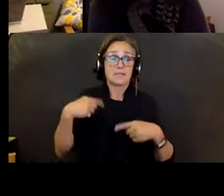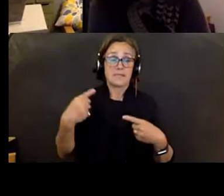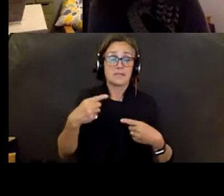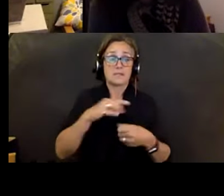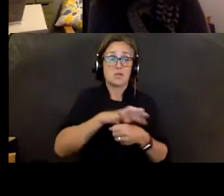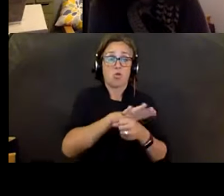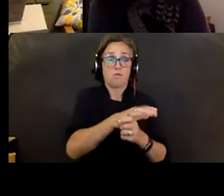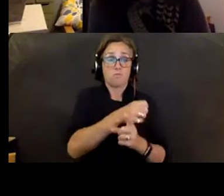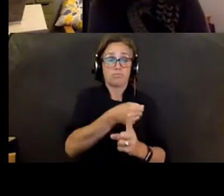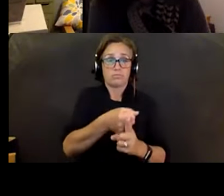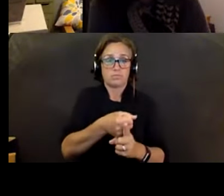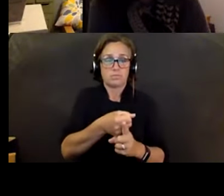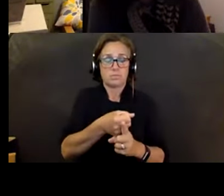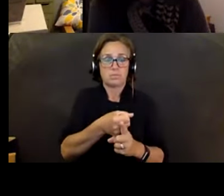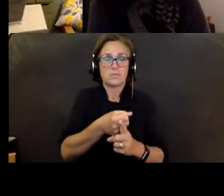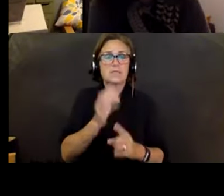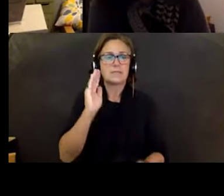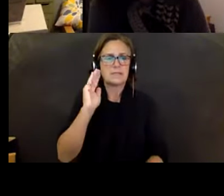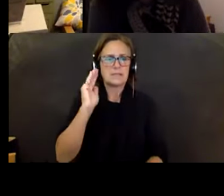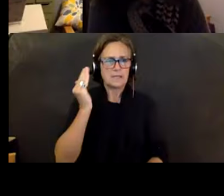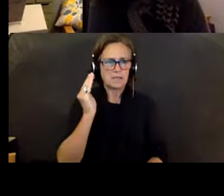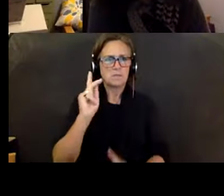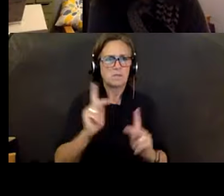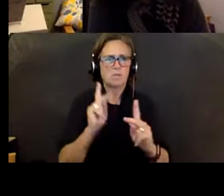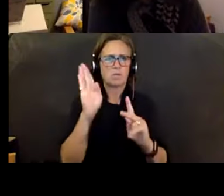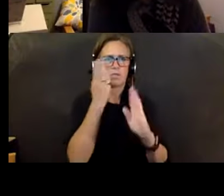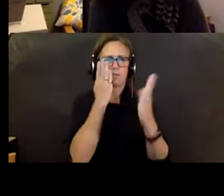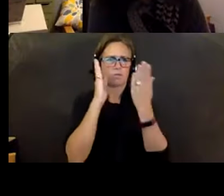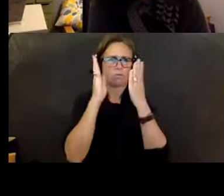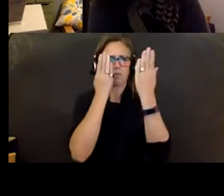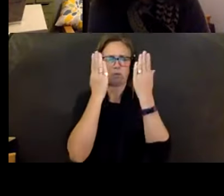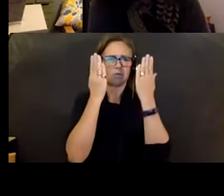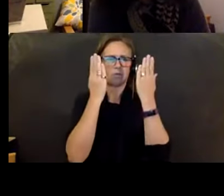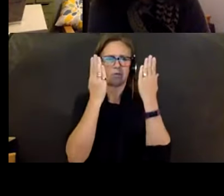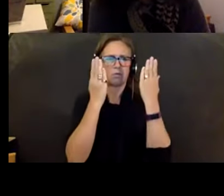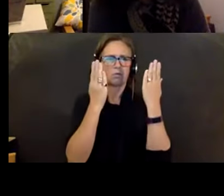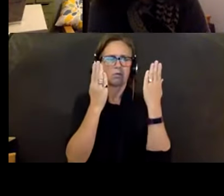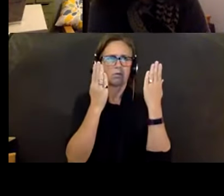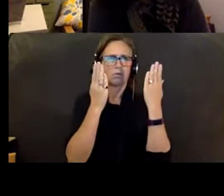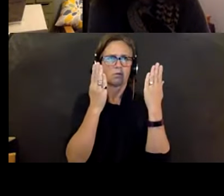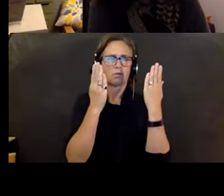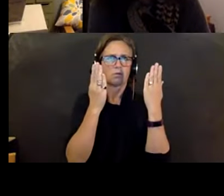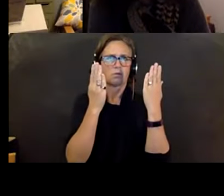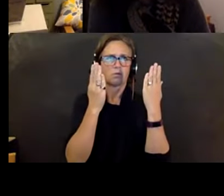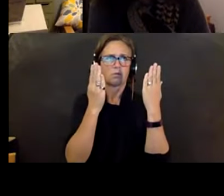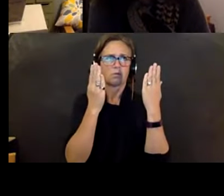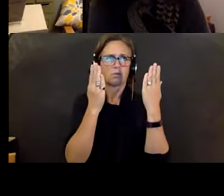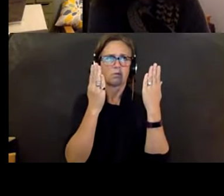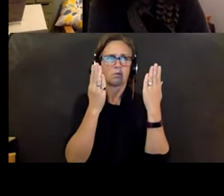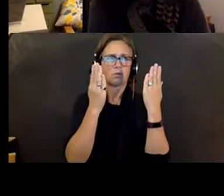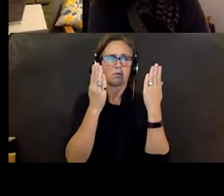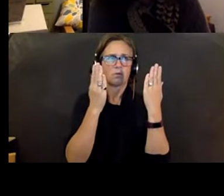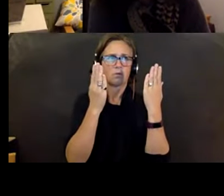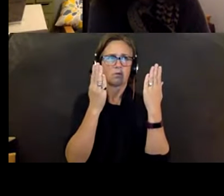see happening is that we need to be able to hold polar ideas in our